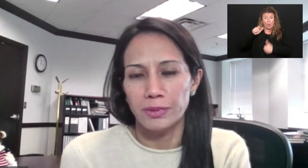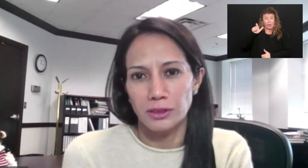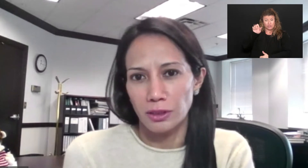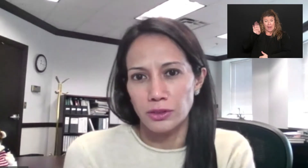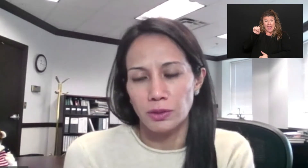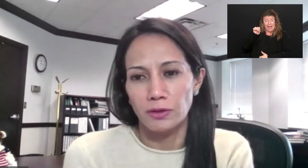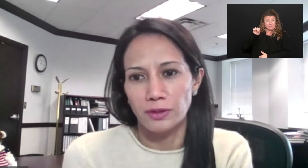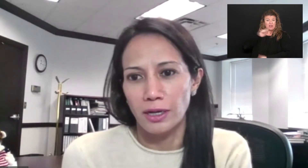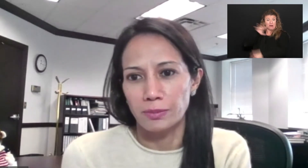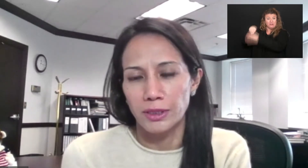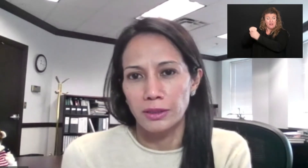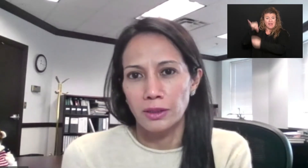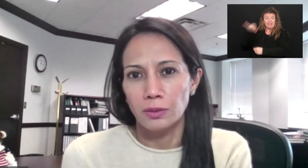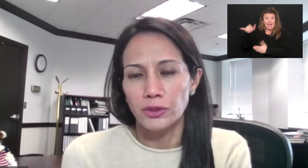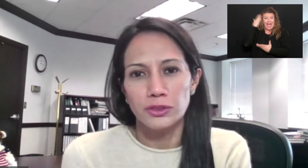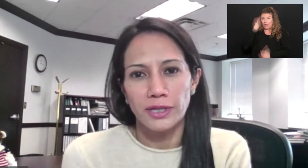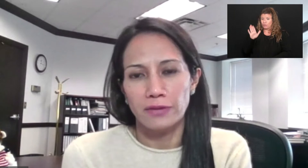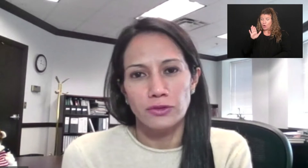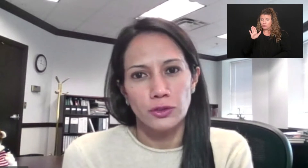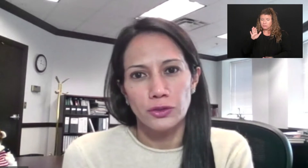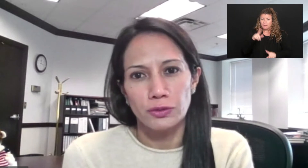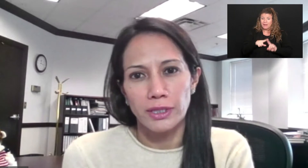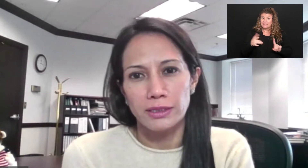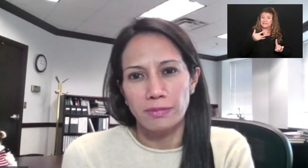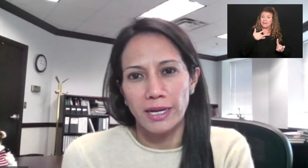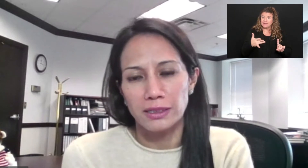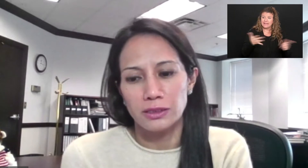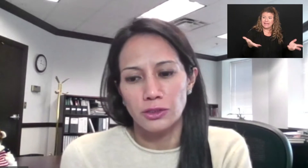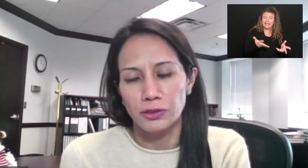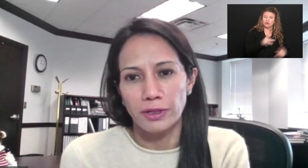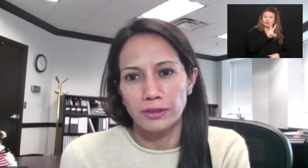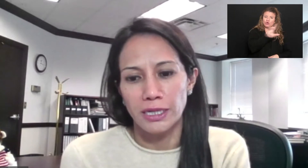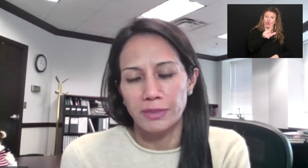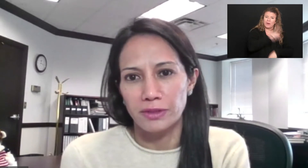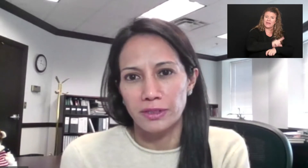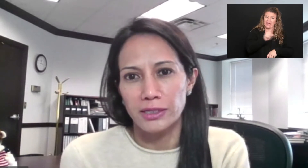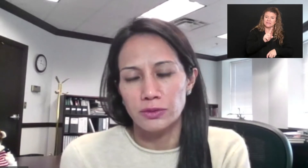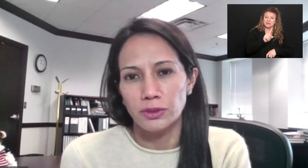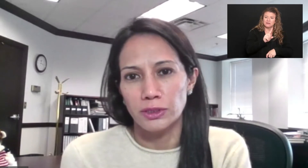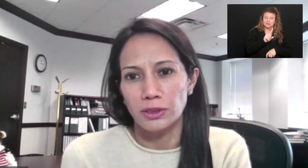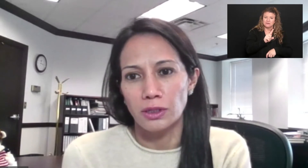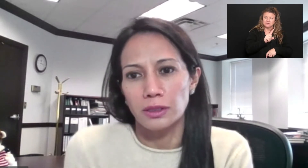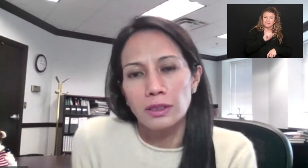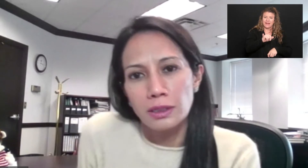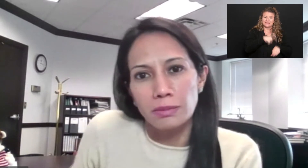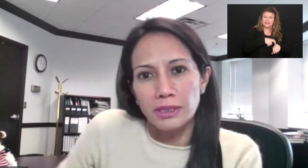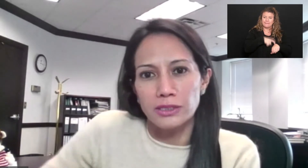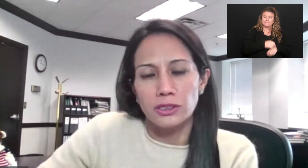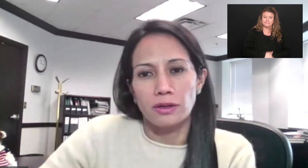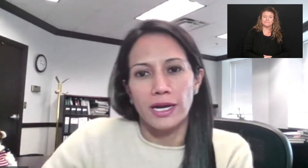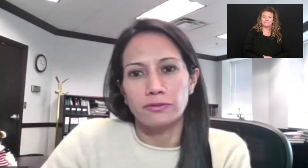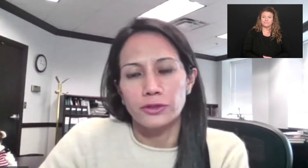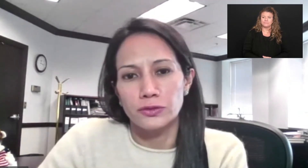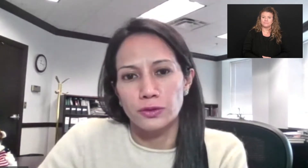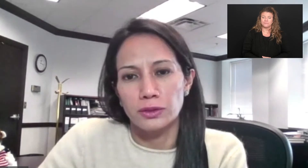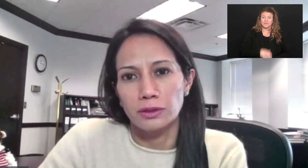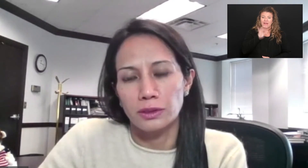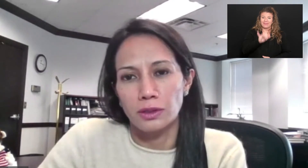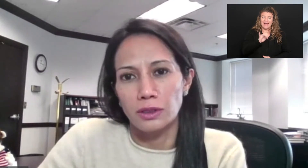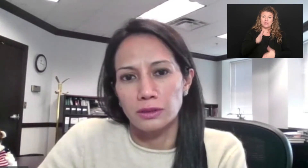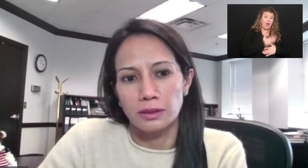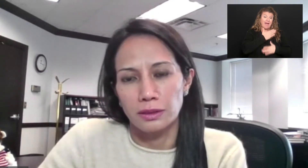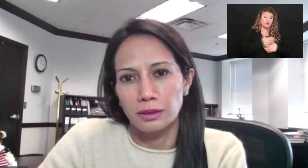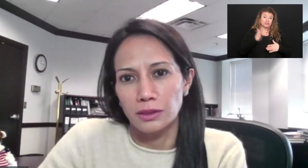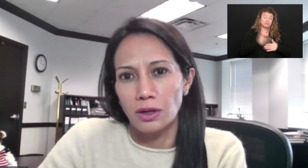but we're happy to talk to you offline. But we usually have 2 to 3 days max turnaround time. Even that's really long. That's our average for